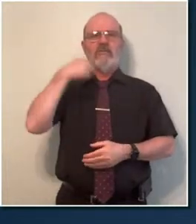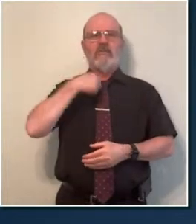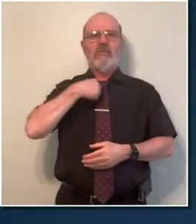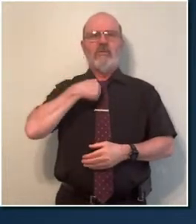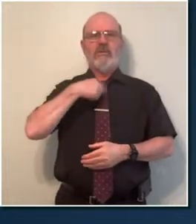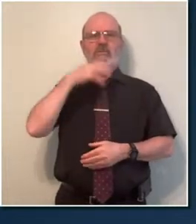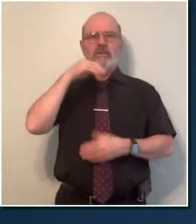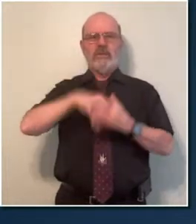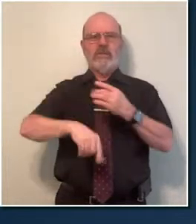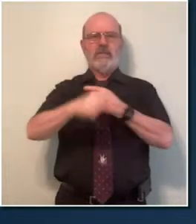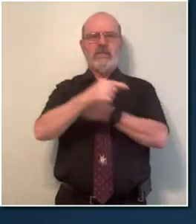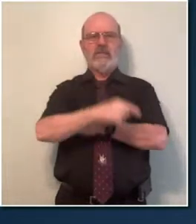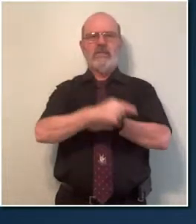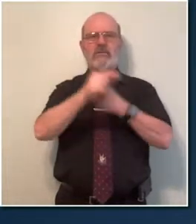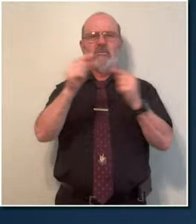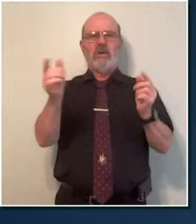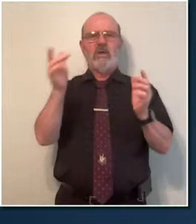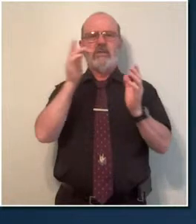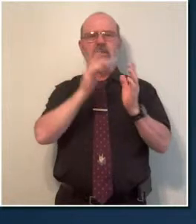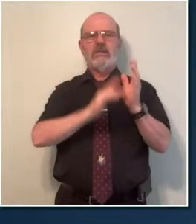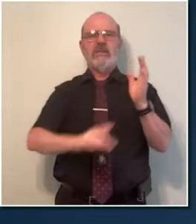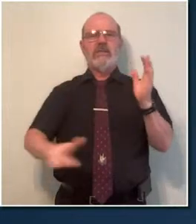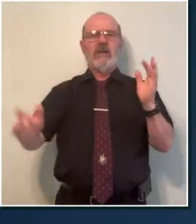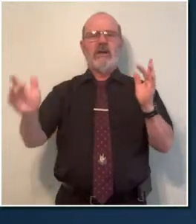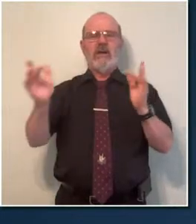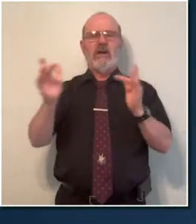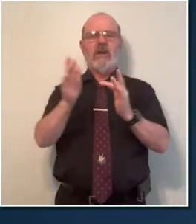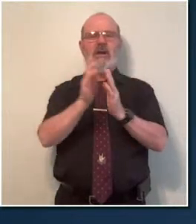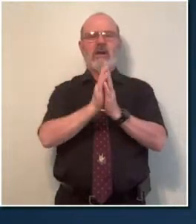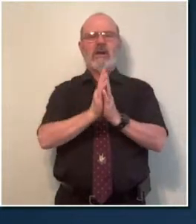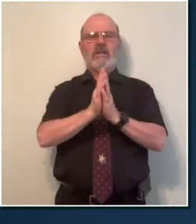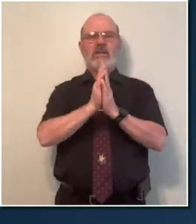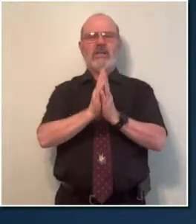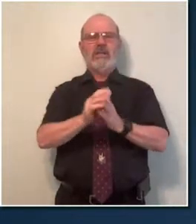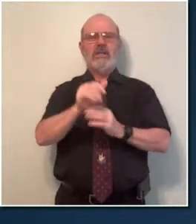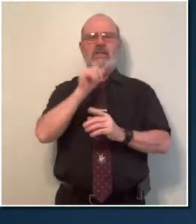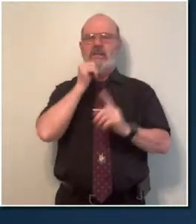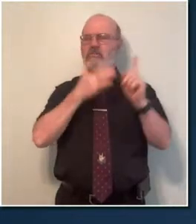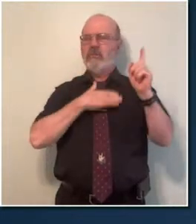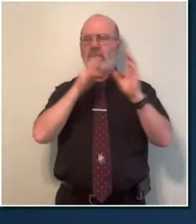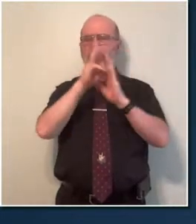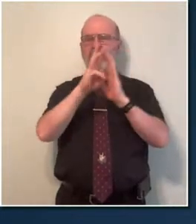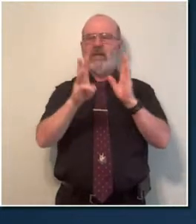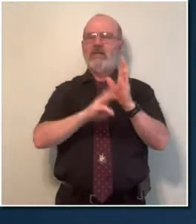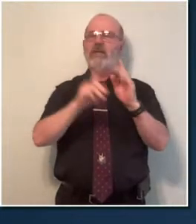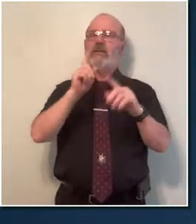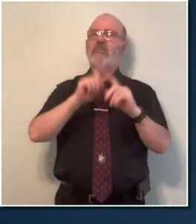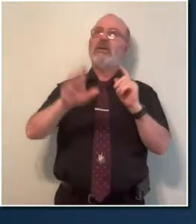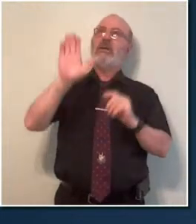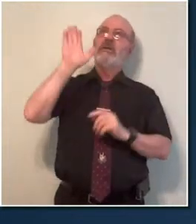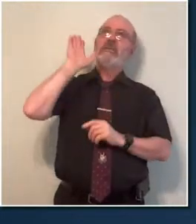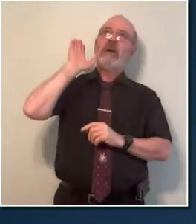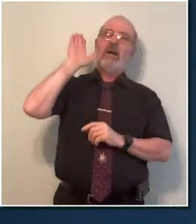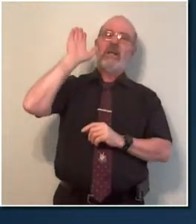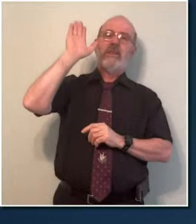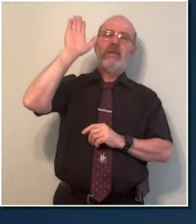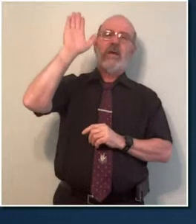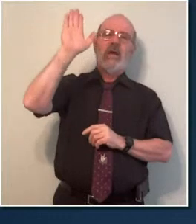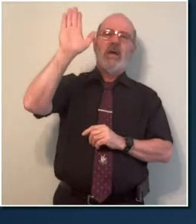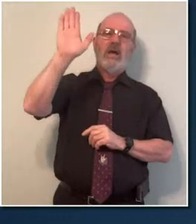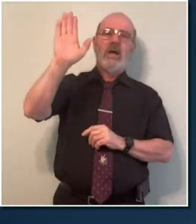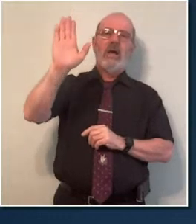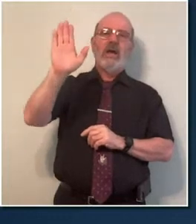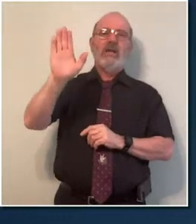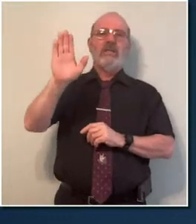For me it was in the garden, he prayed, not my will but